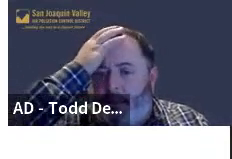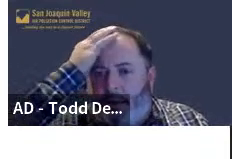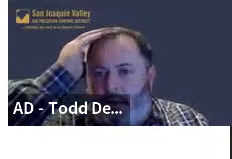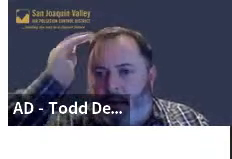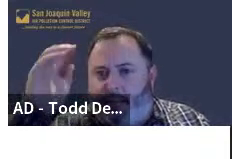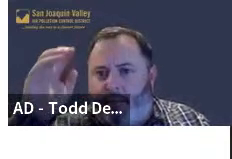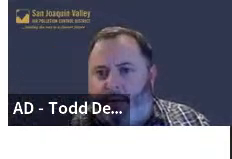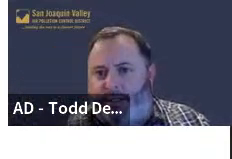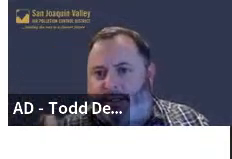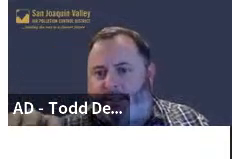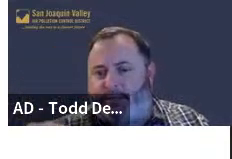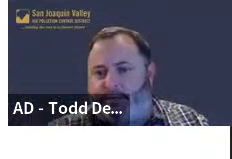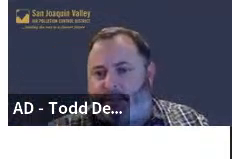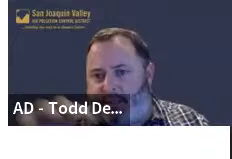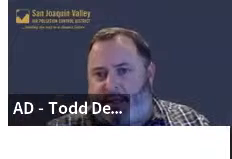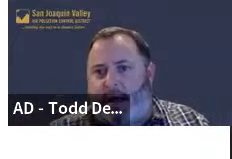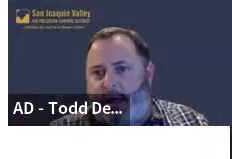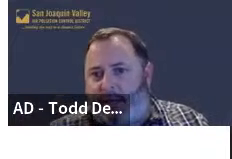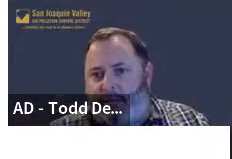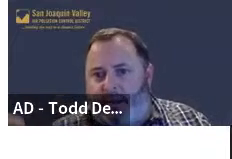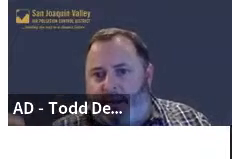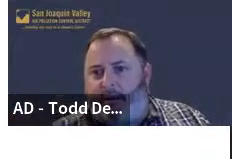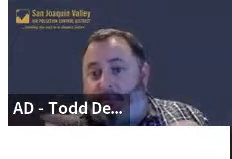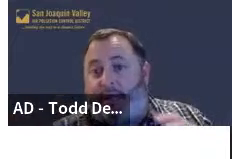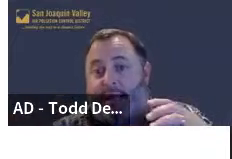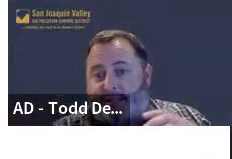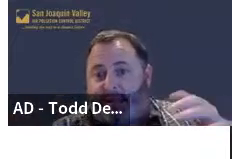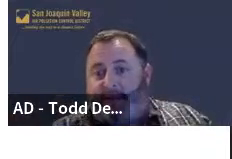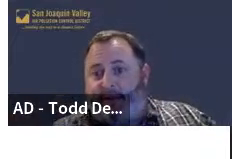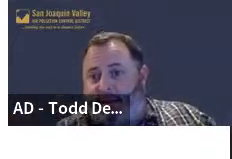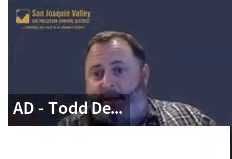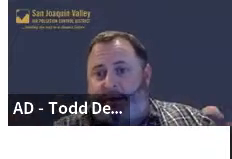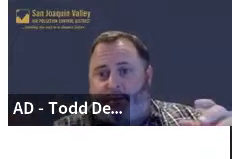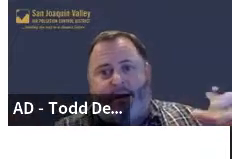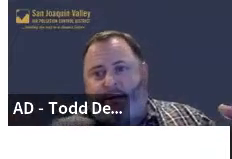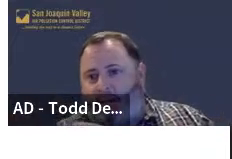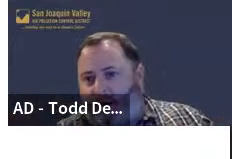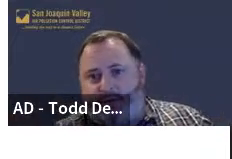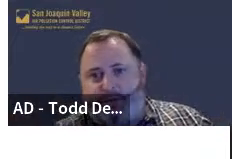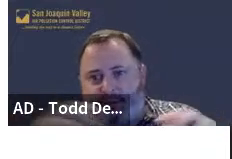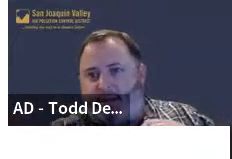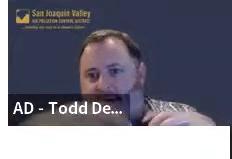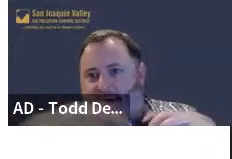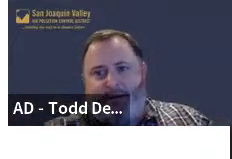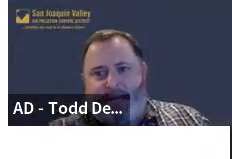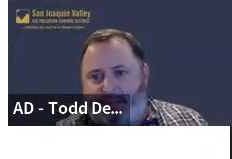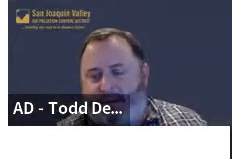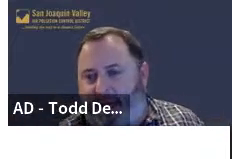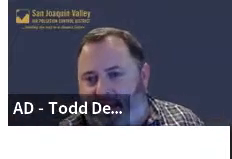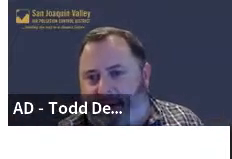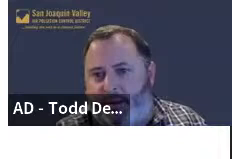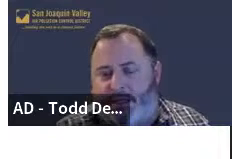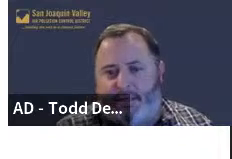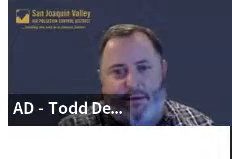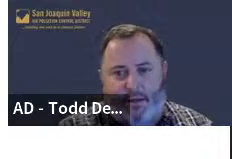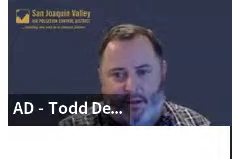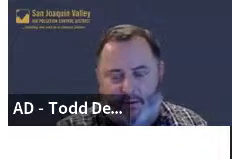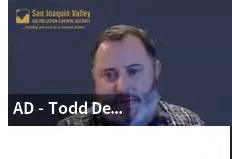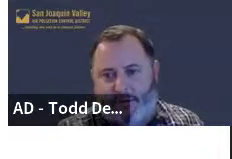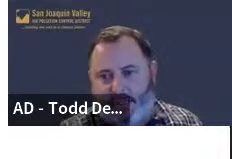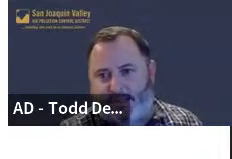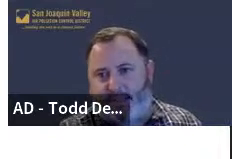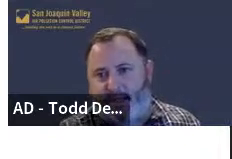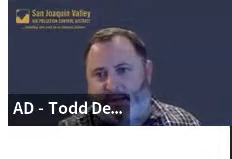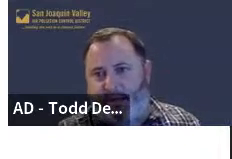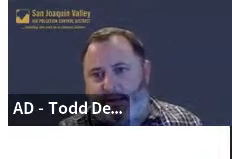Attraction, which is not one of the BNSF and UP are the large, nationwide companies that we all